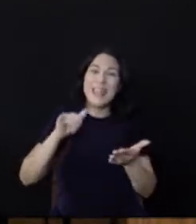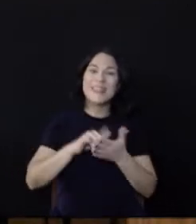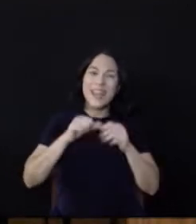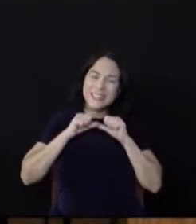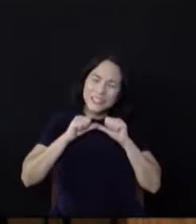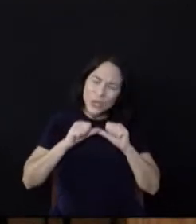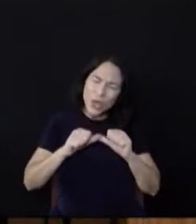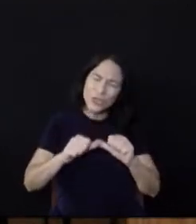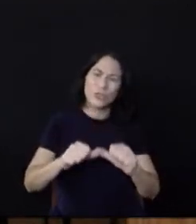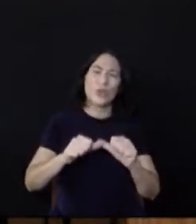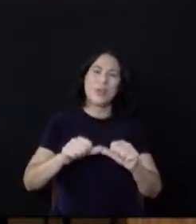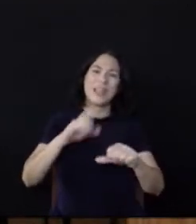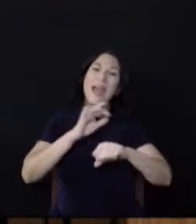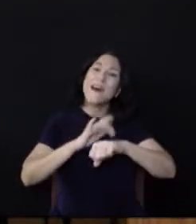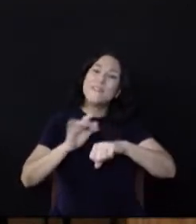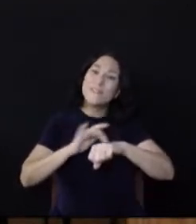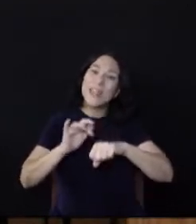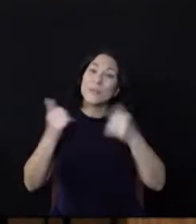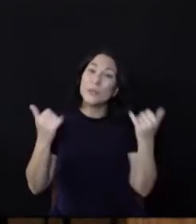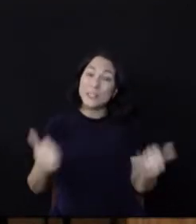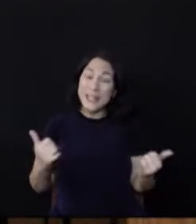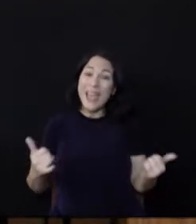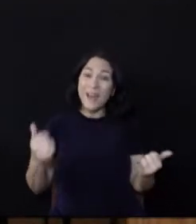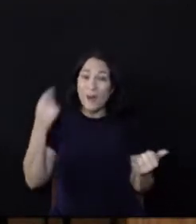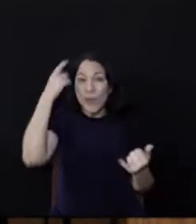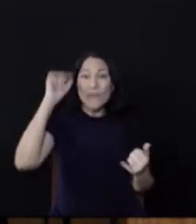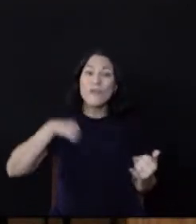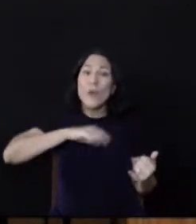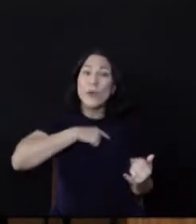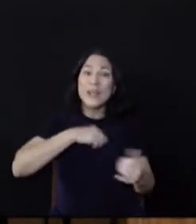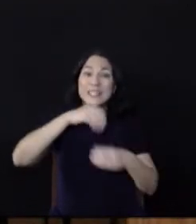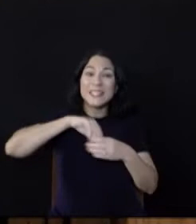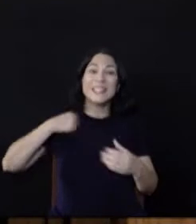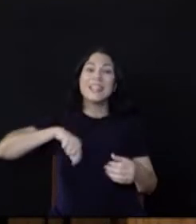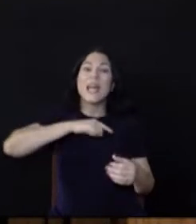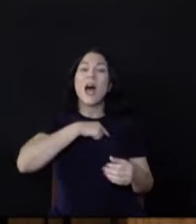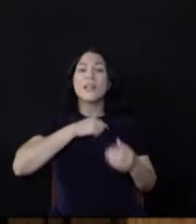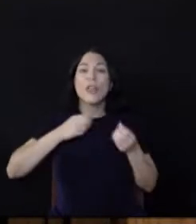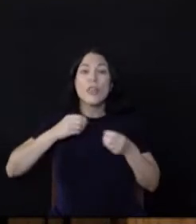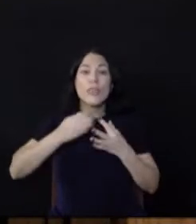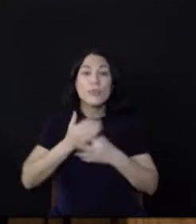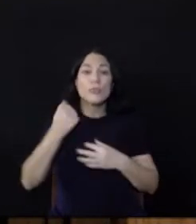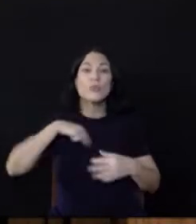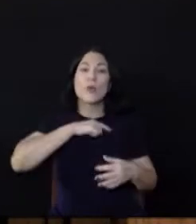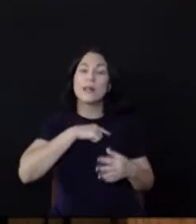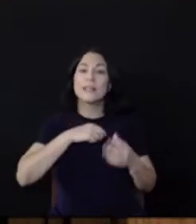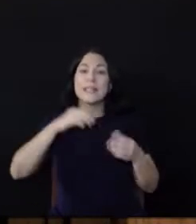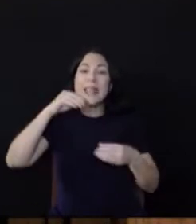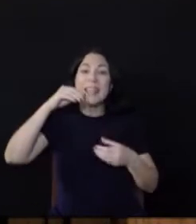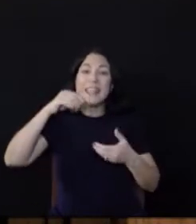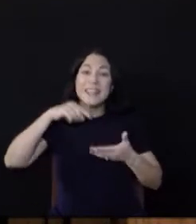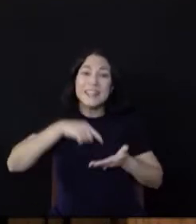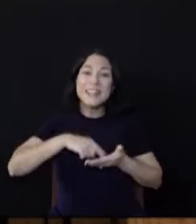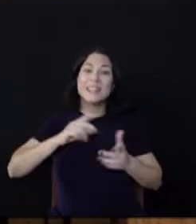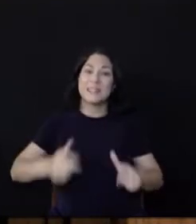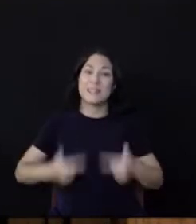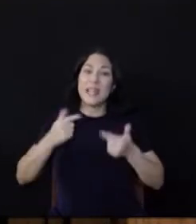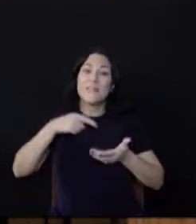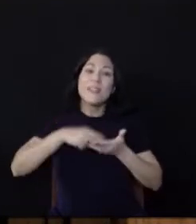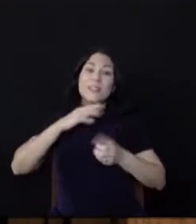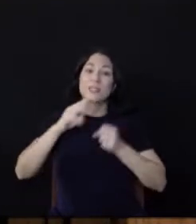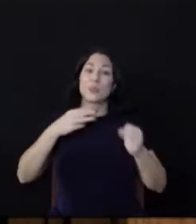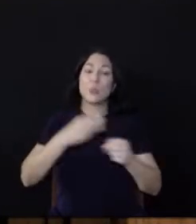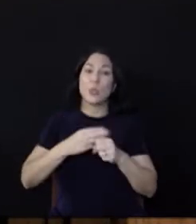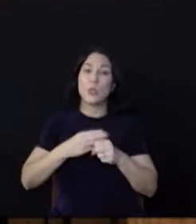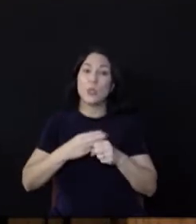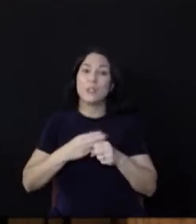ongoing. That is available and right now to us, in us, and through us in this life, in this world, even in